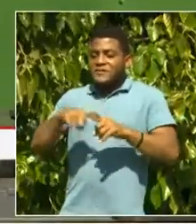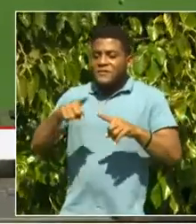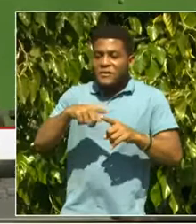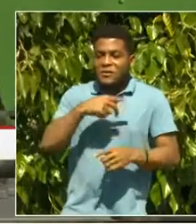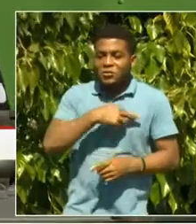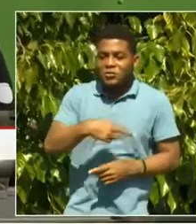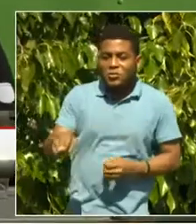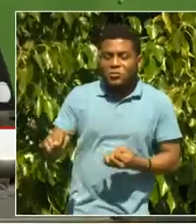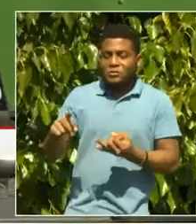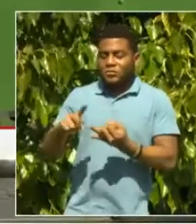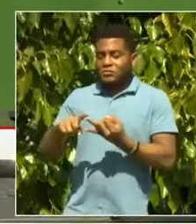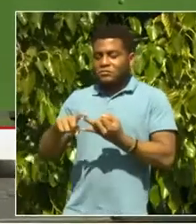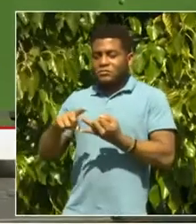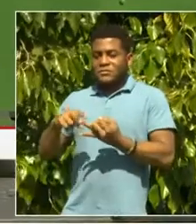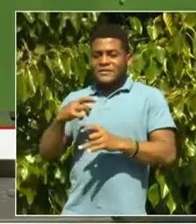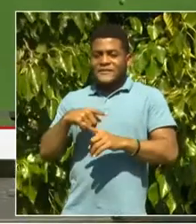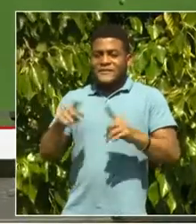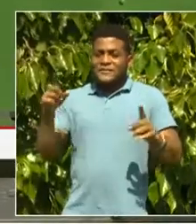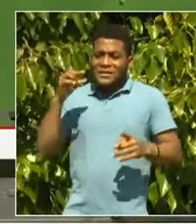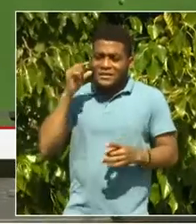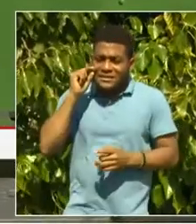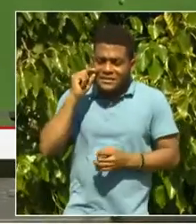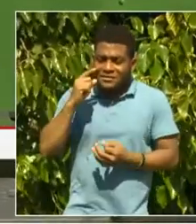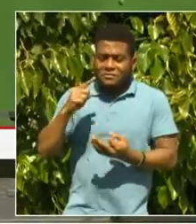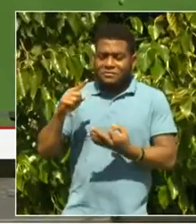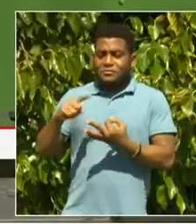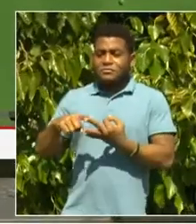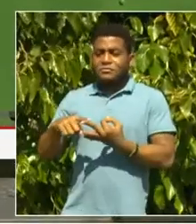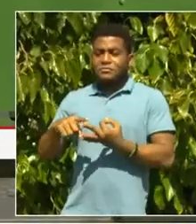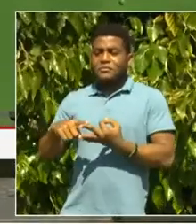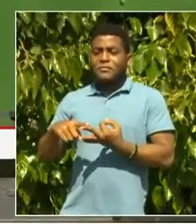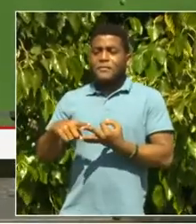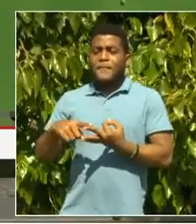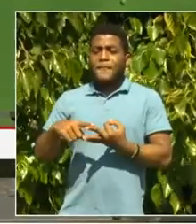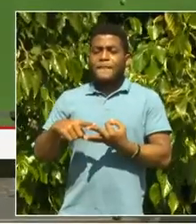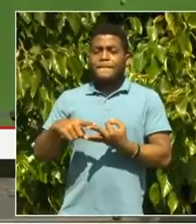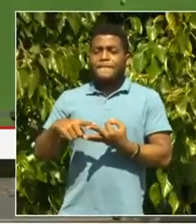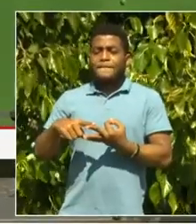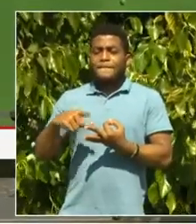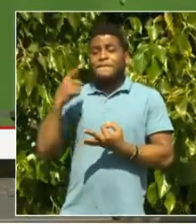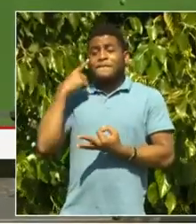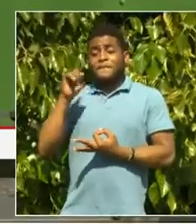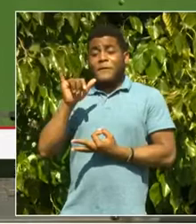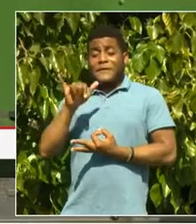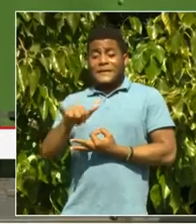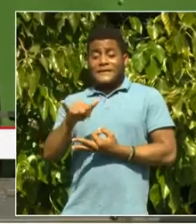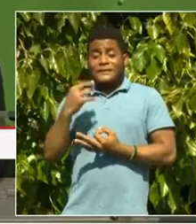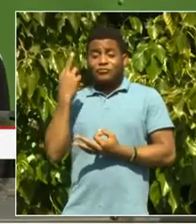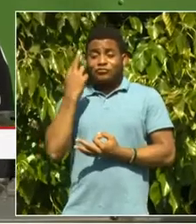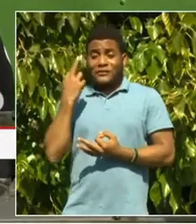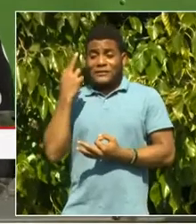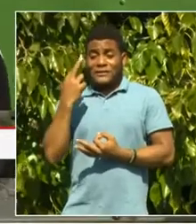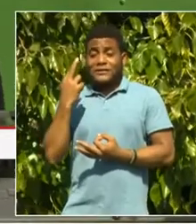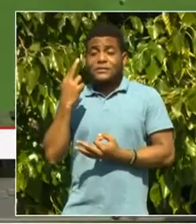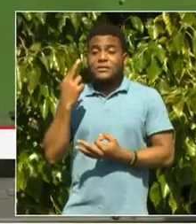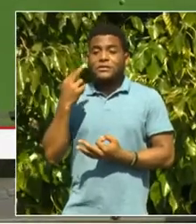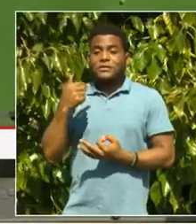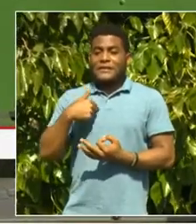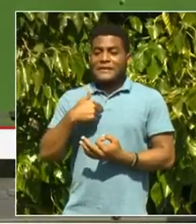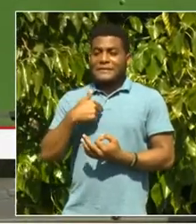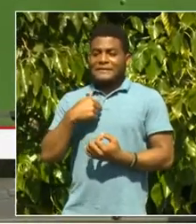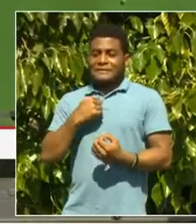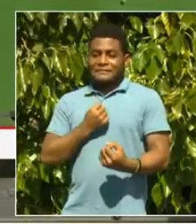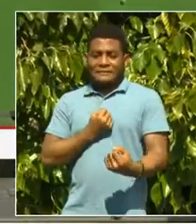For that reason, empathy, again, is a job skill, and I have myriad contributors to thank, from